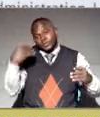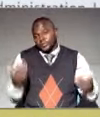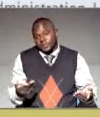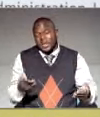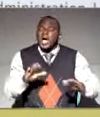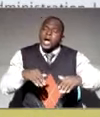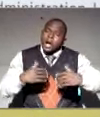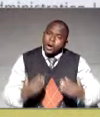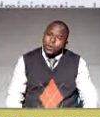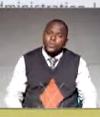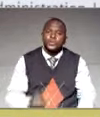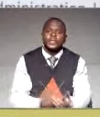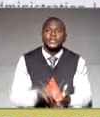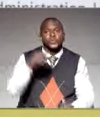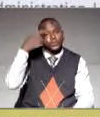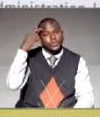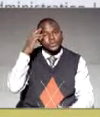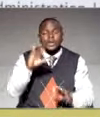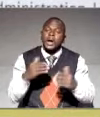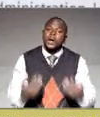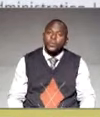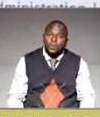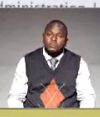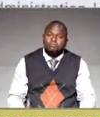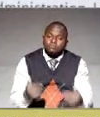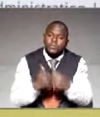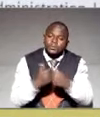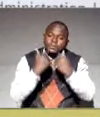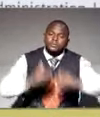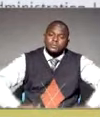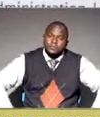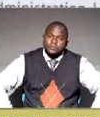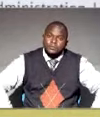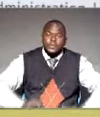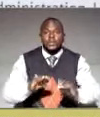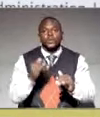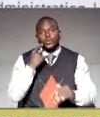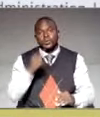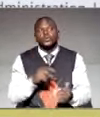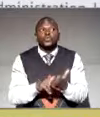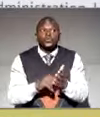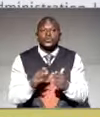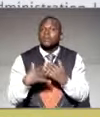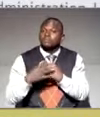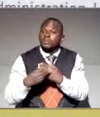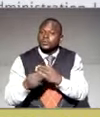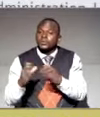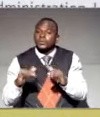how does she pick originals, take them out of the system, and what did they use to photocopy for you